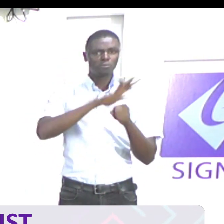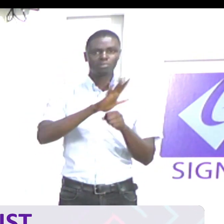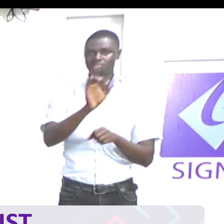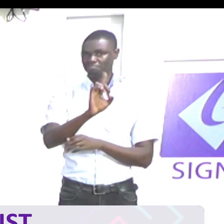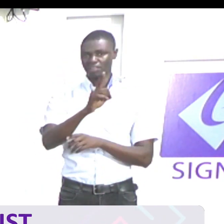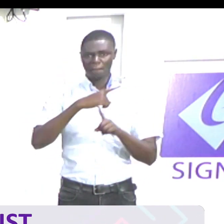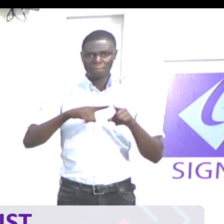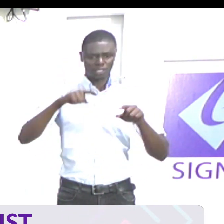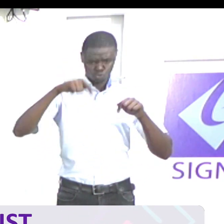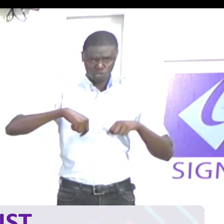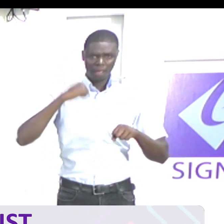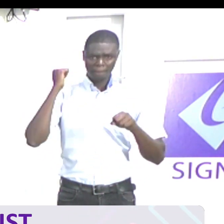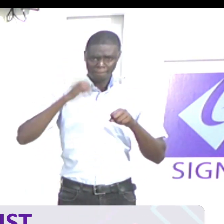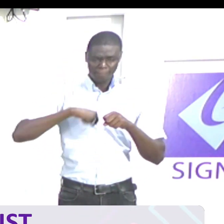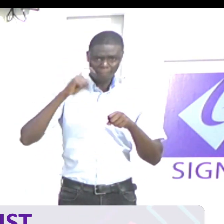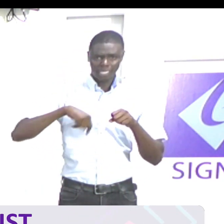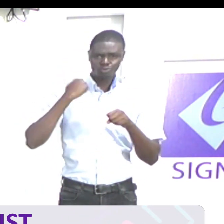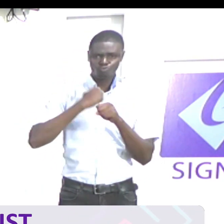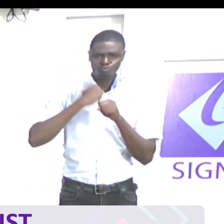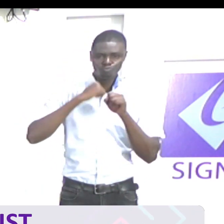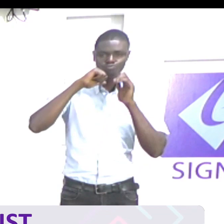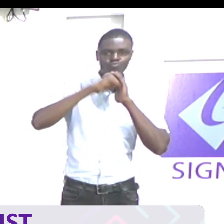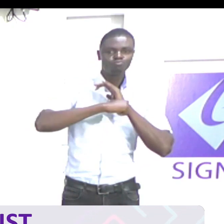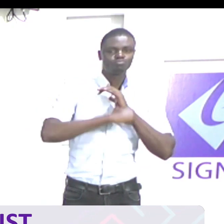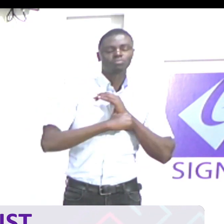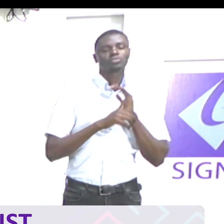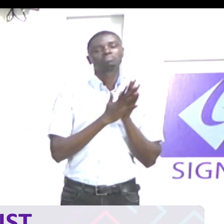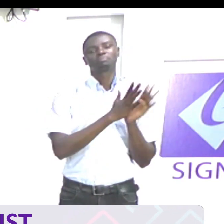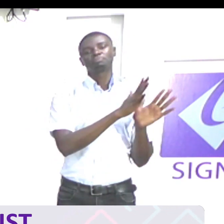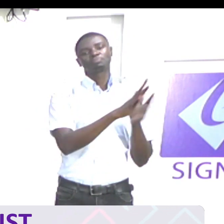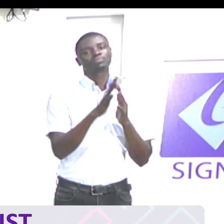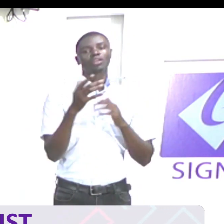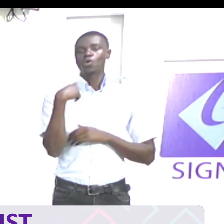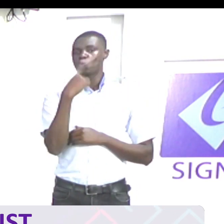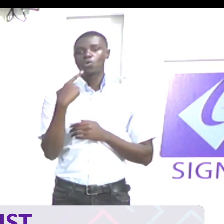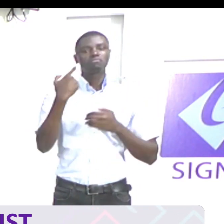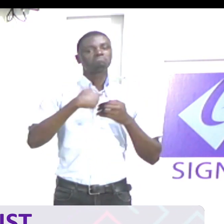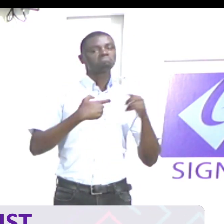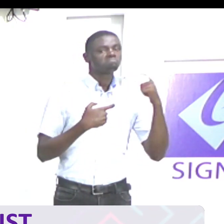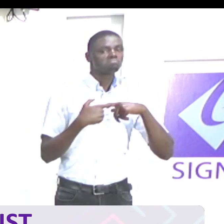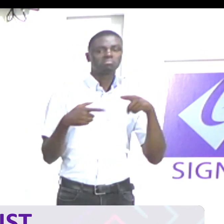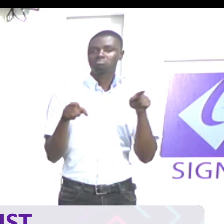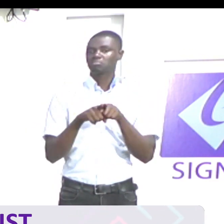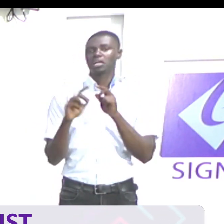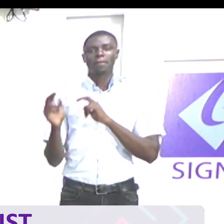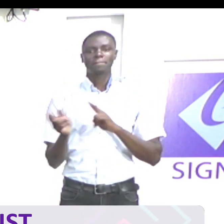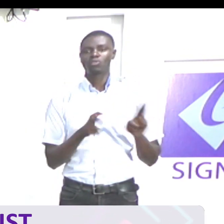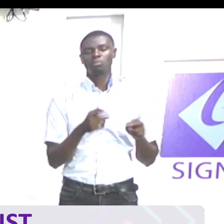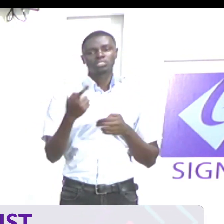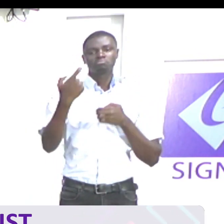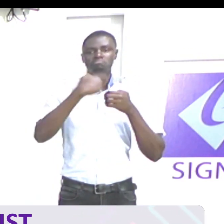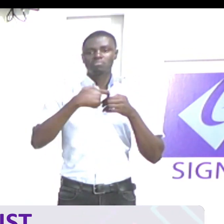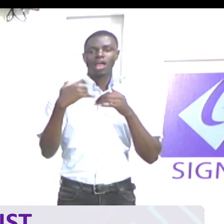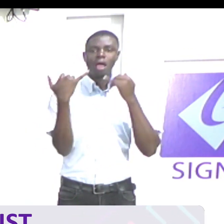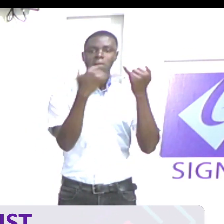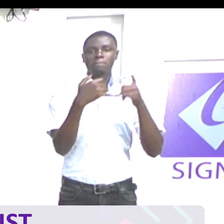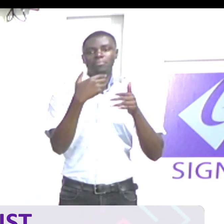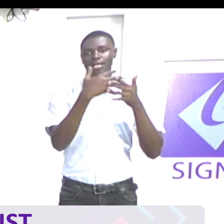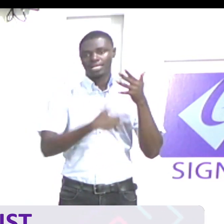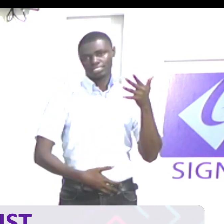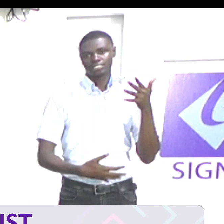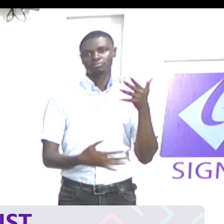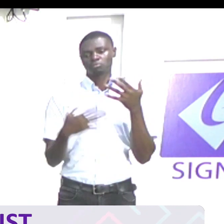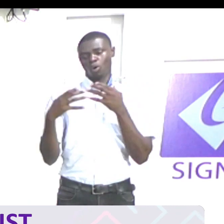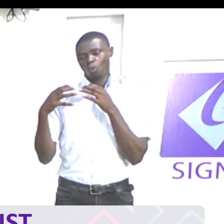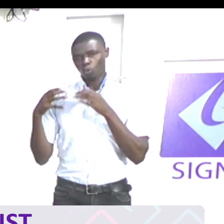the most out of the day. I'll see you tomorrow. So big shout out to everyone who's tuning in. Kama kawaida, you are tuned into the playlist, courtesy of the